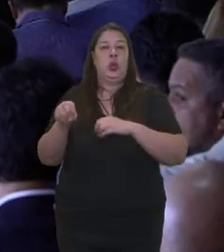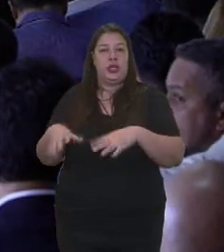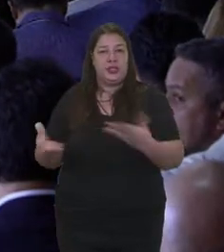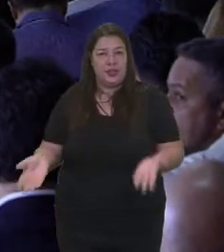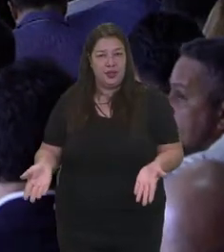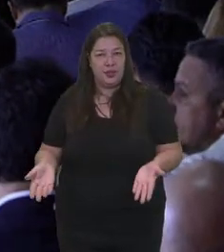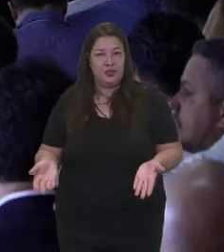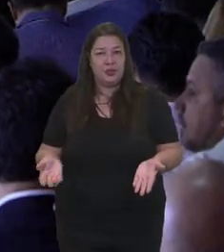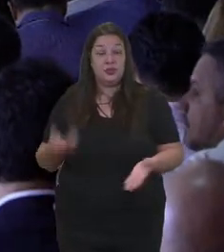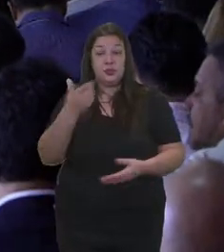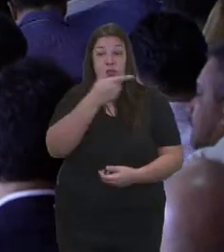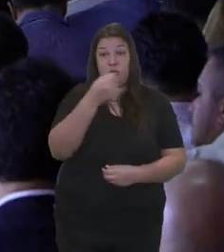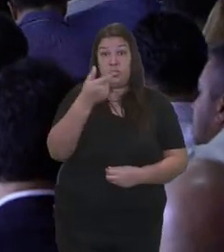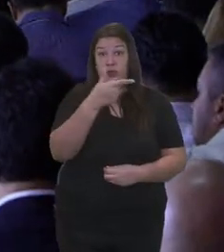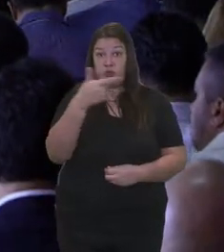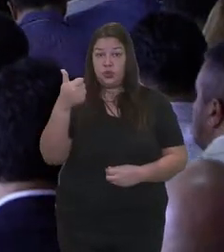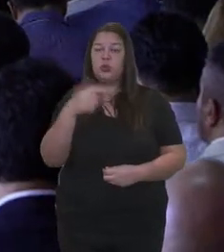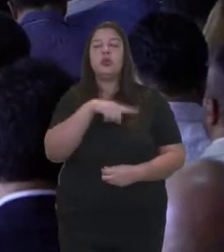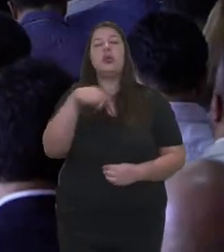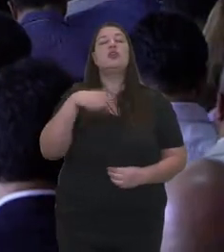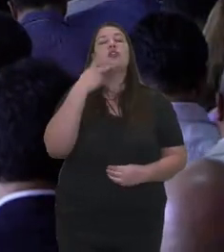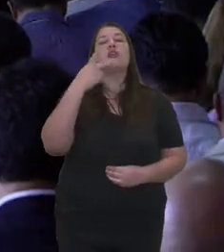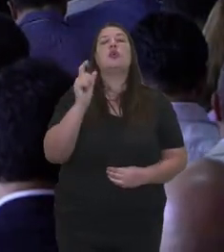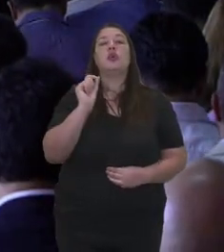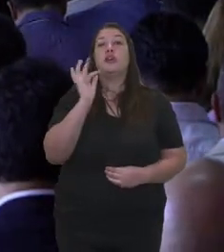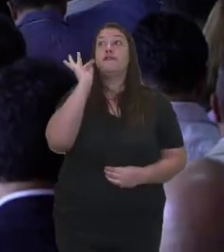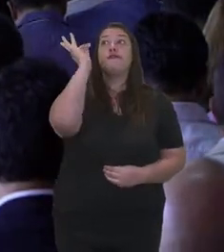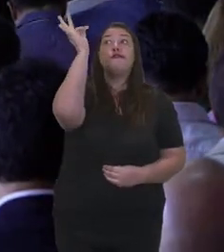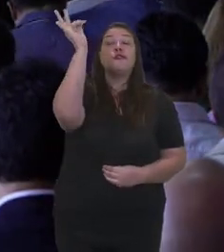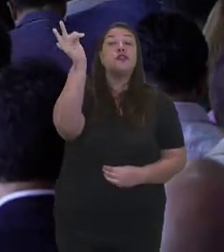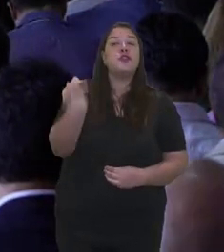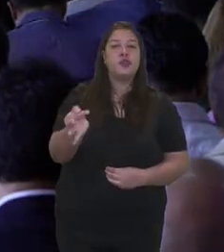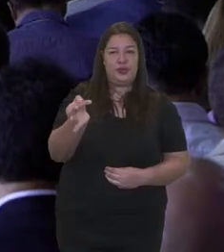about education. In 2020, we spoke about the future.